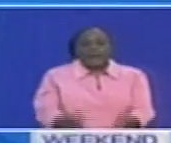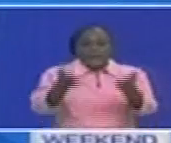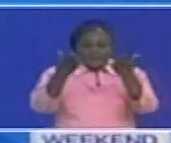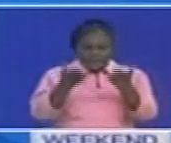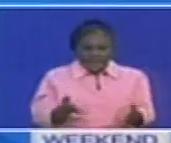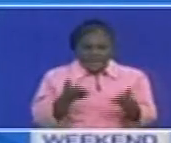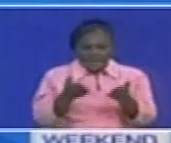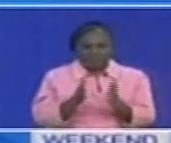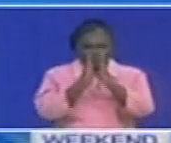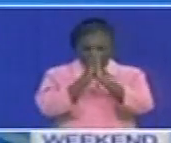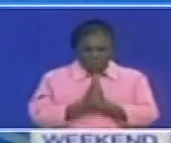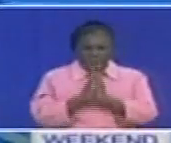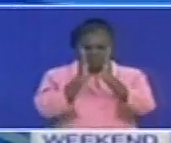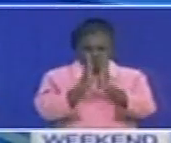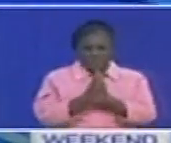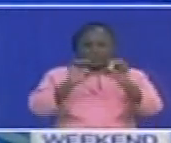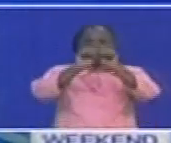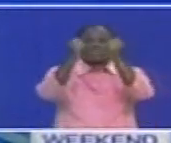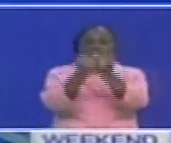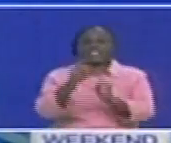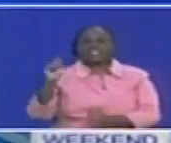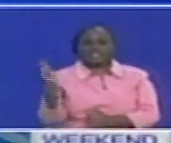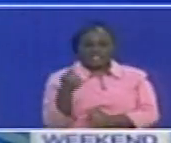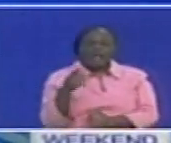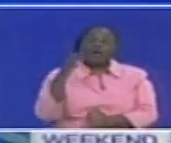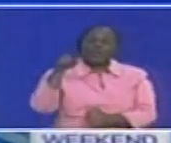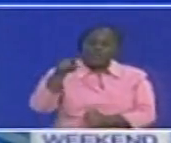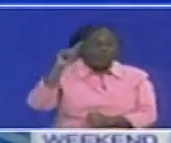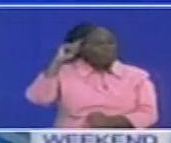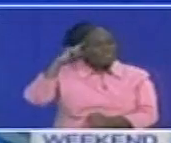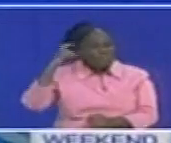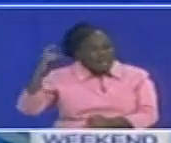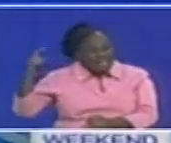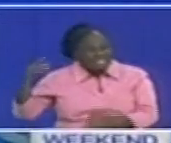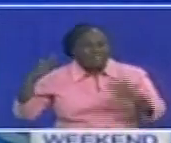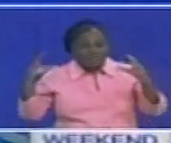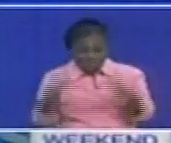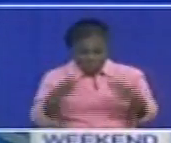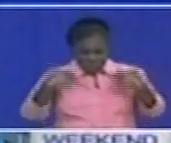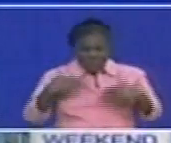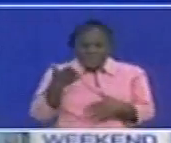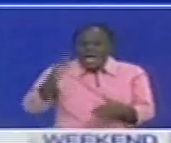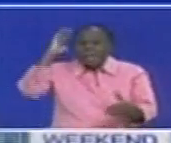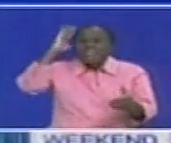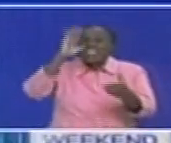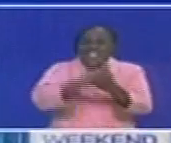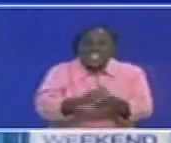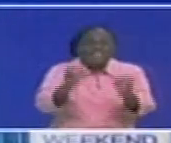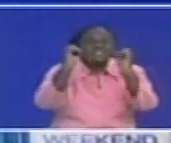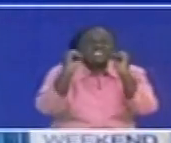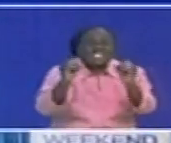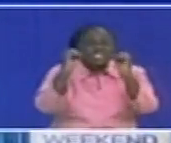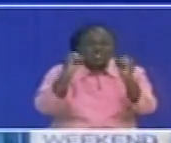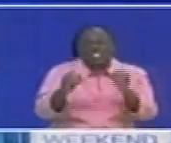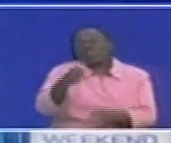In the deeply religious society like Kenya is, one would not imagine that there is a group of people who do not believe in the existence